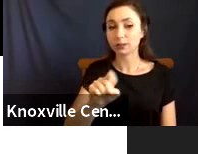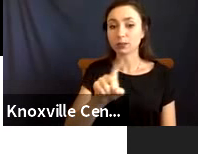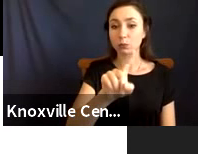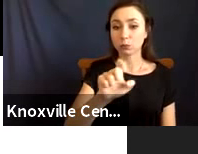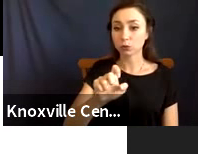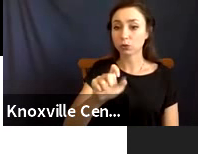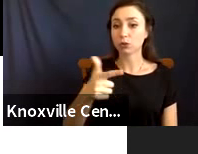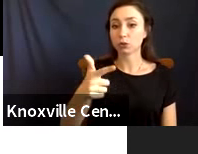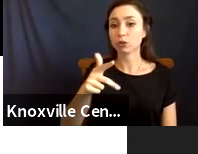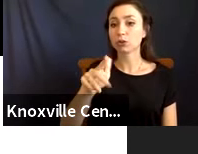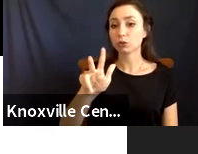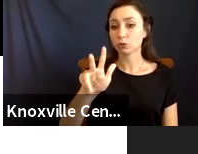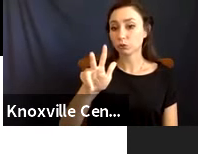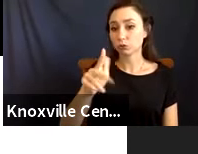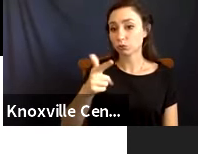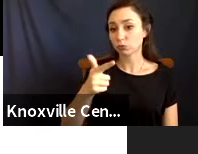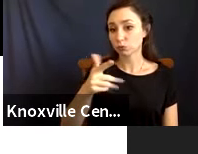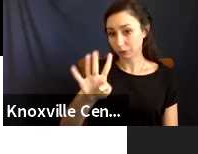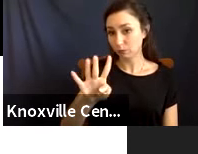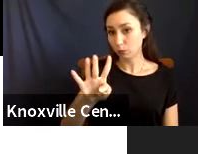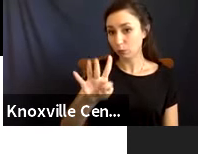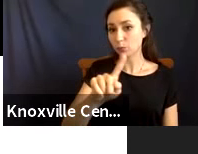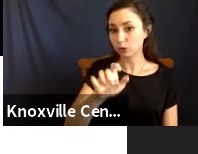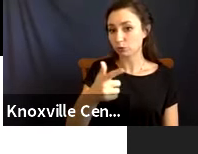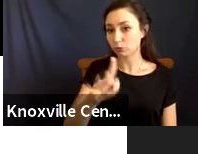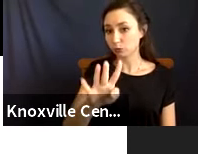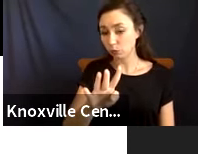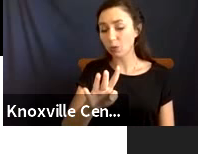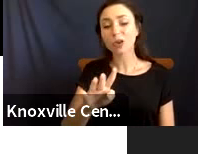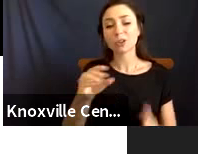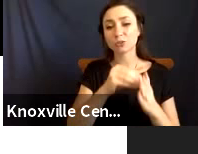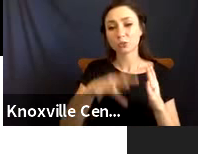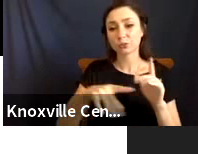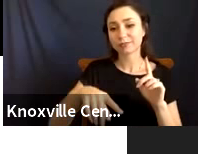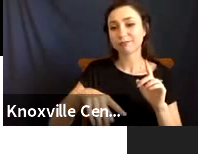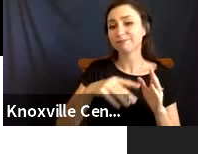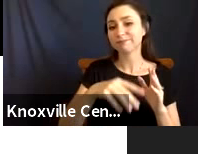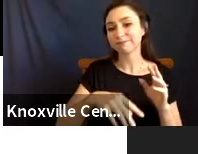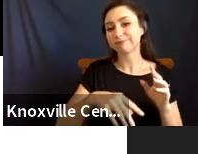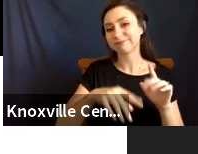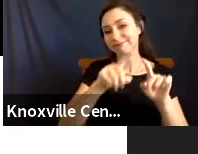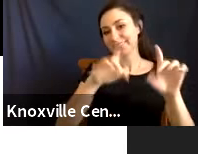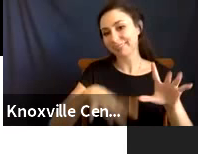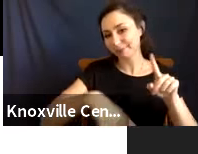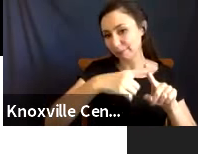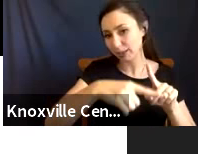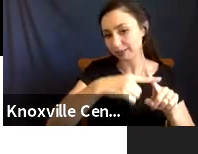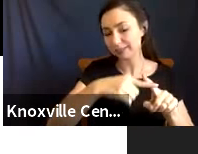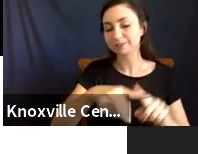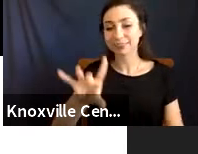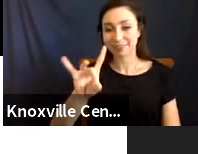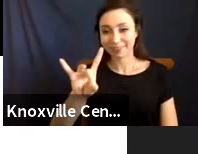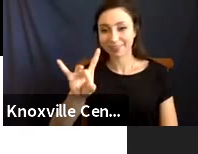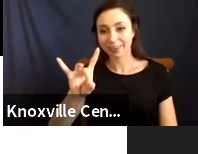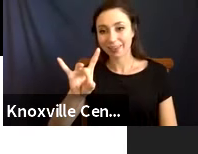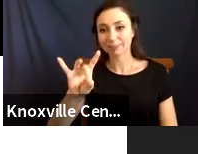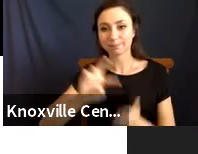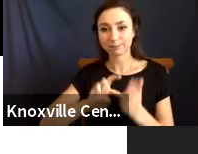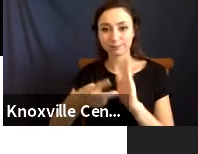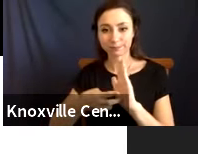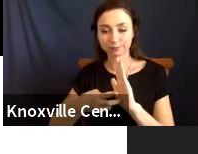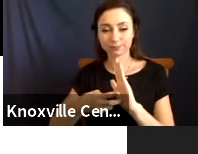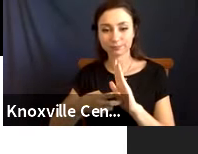124 of those are students who've tested positive, and 8 are employees. We also have had 42